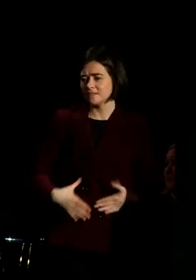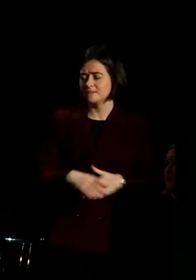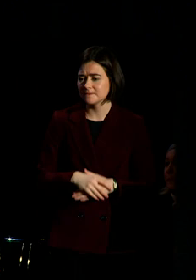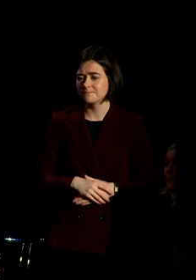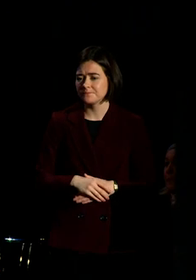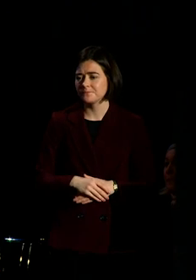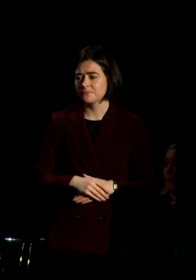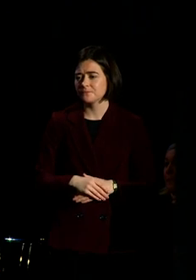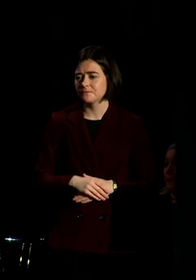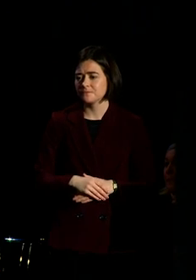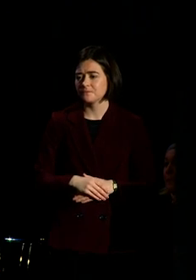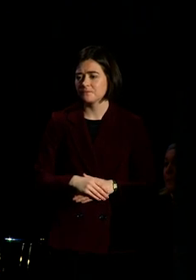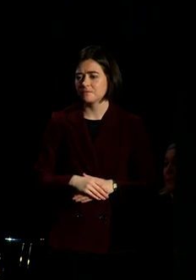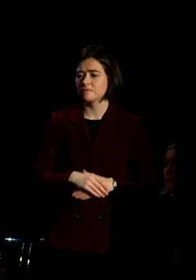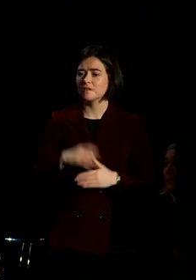morning.